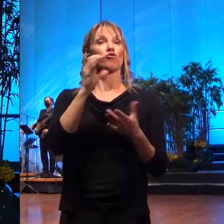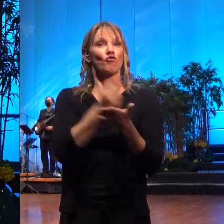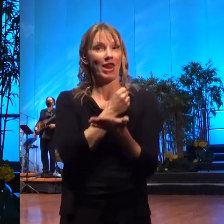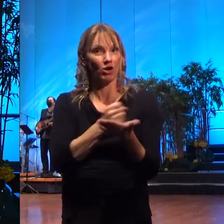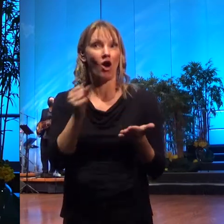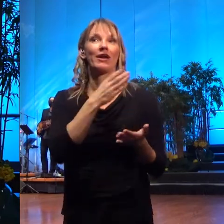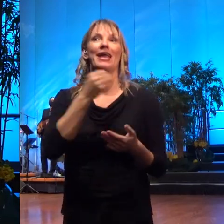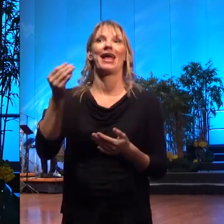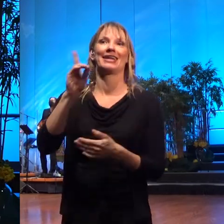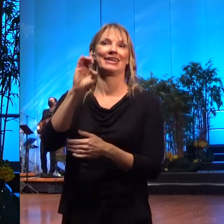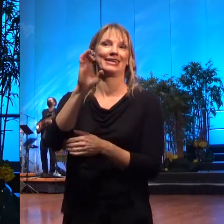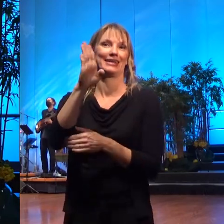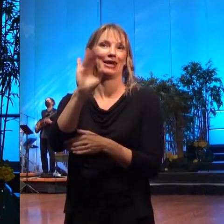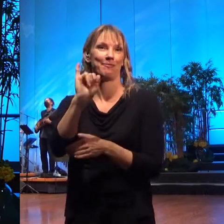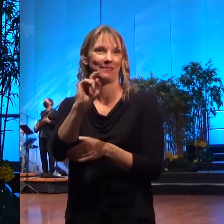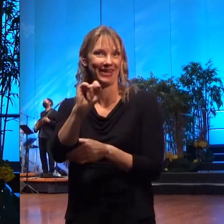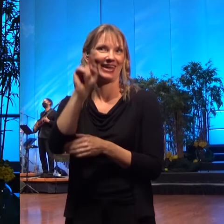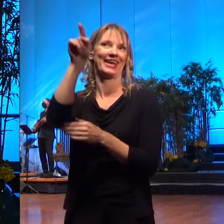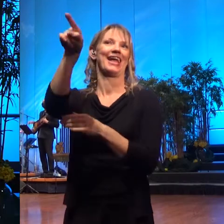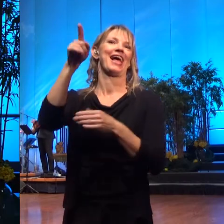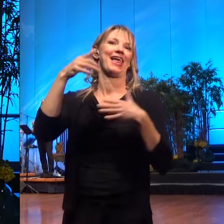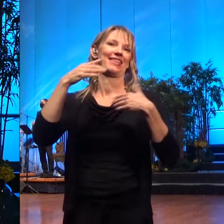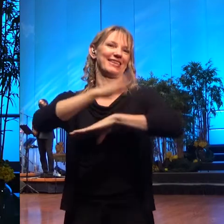the merchandise table.